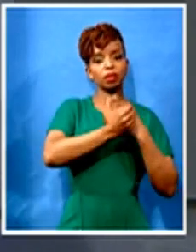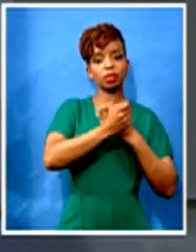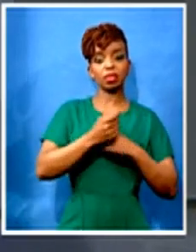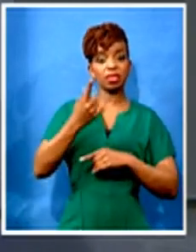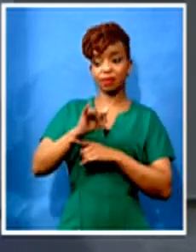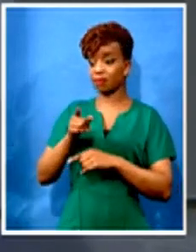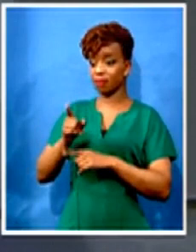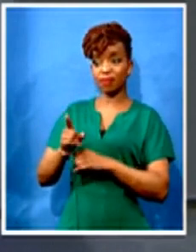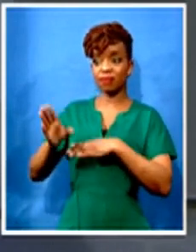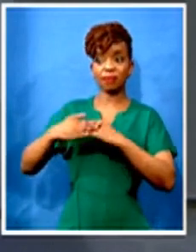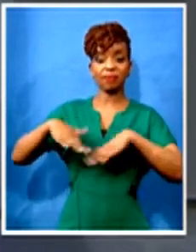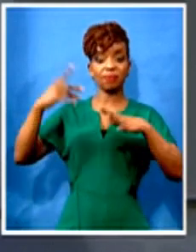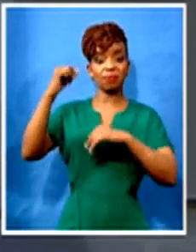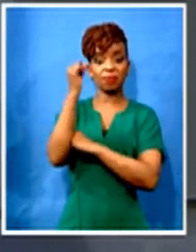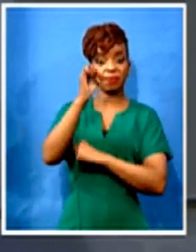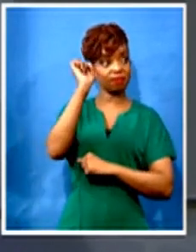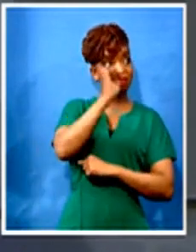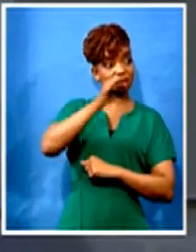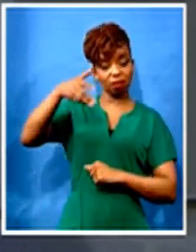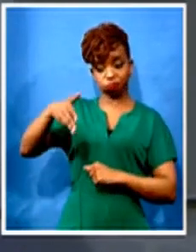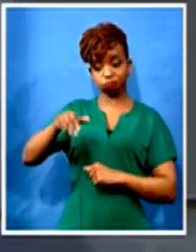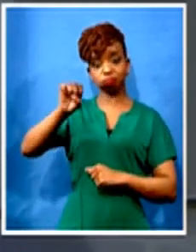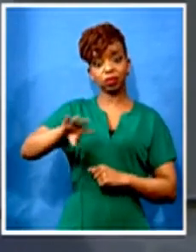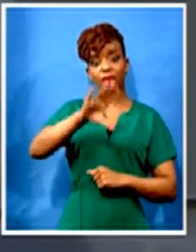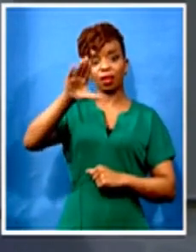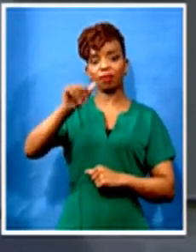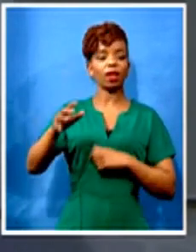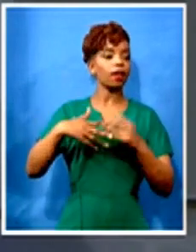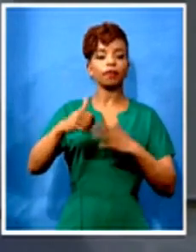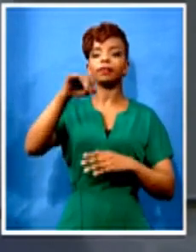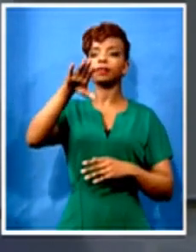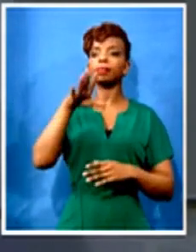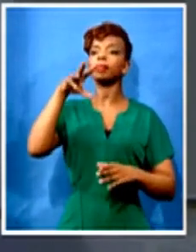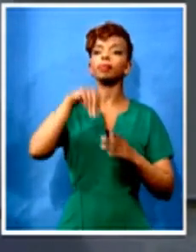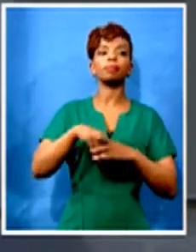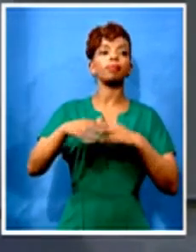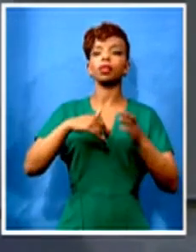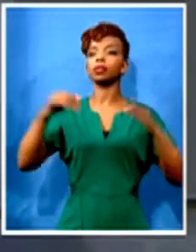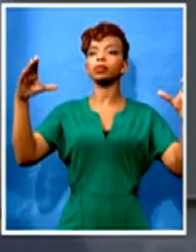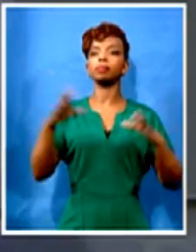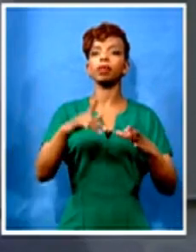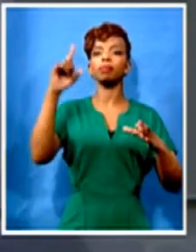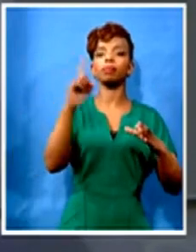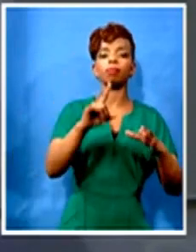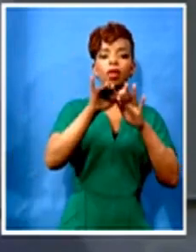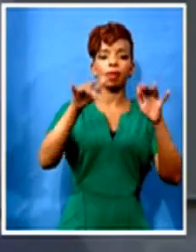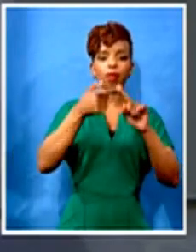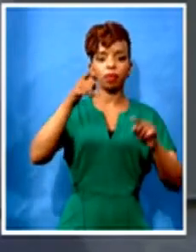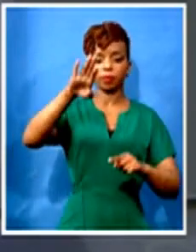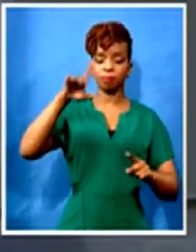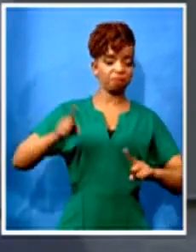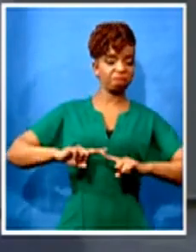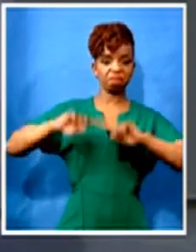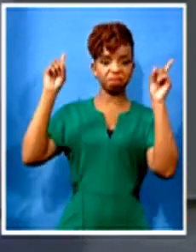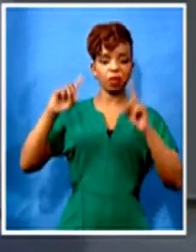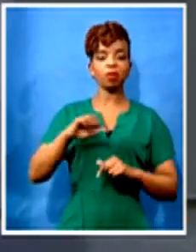from participating in any gathering in South Africa. Zimbabwe has been wrecked by anti-government protests against soaring inflation, corruption